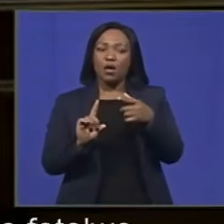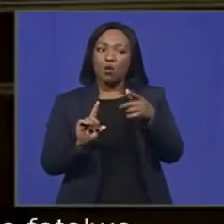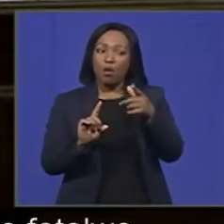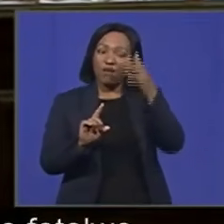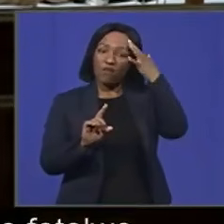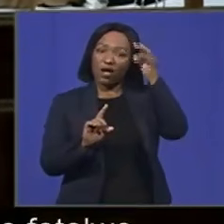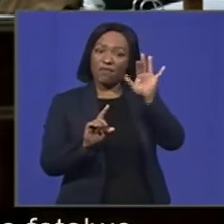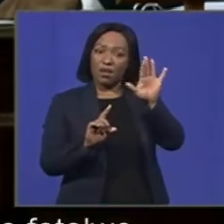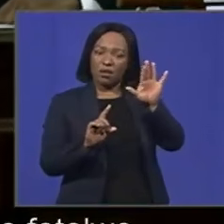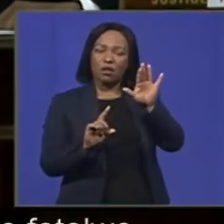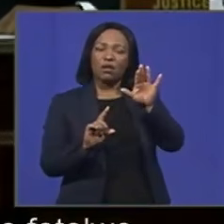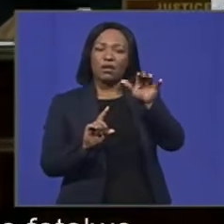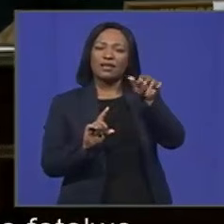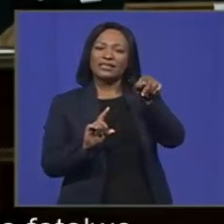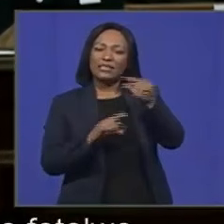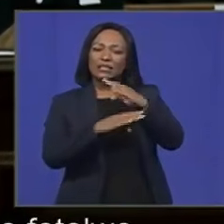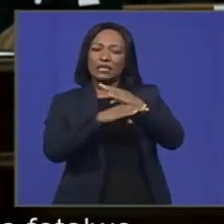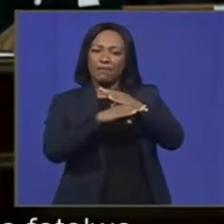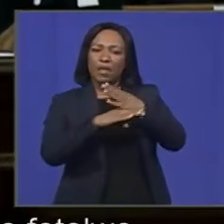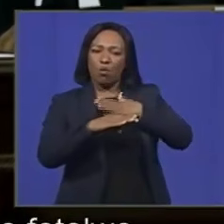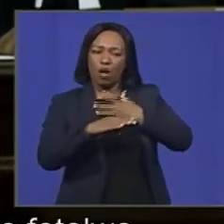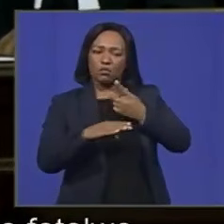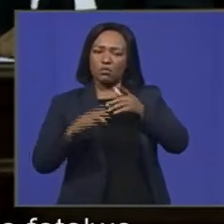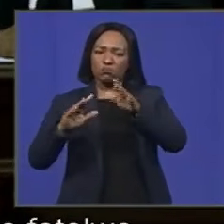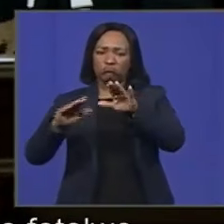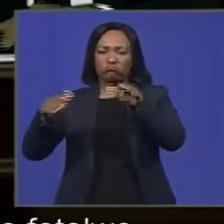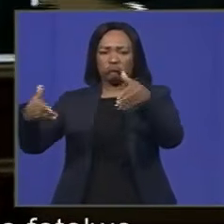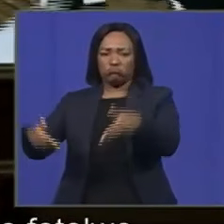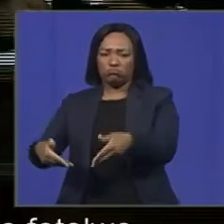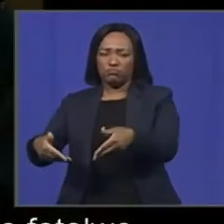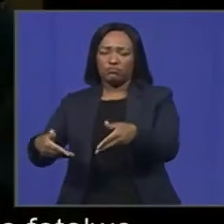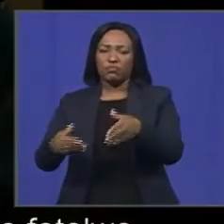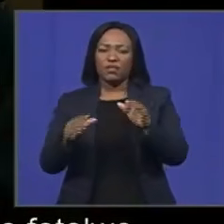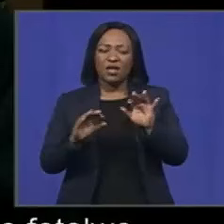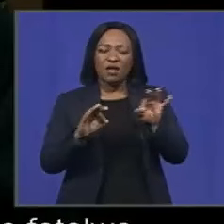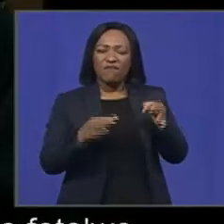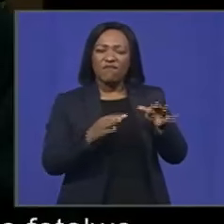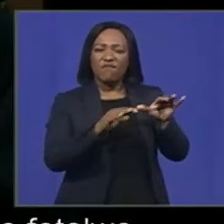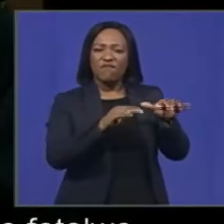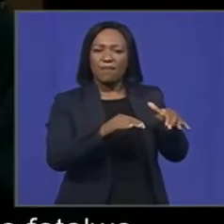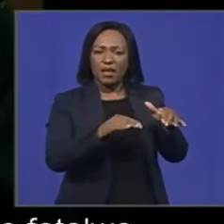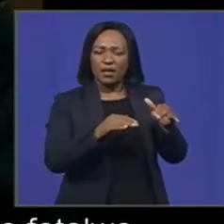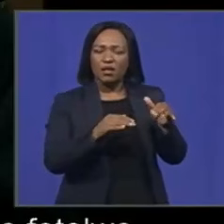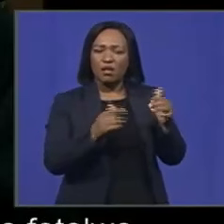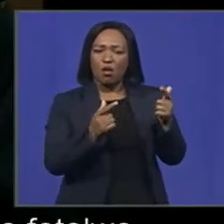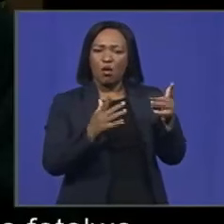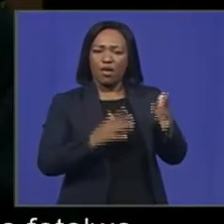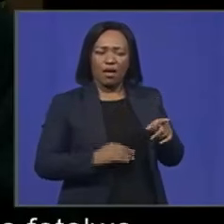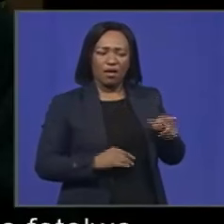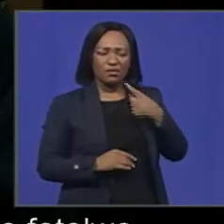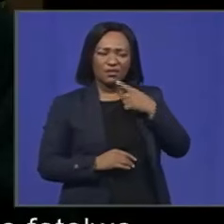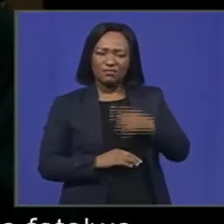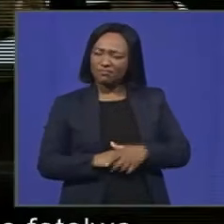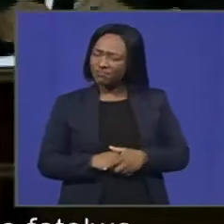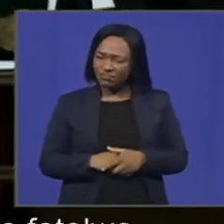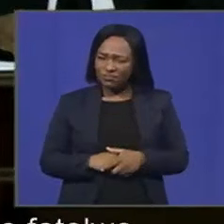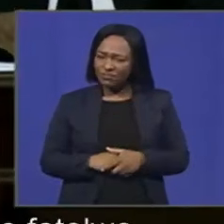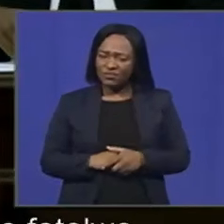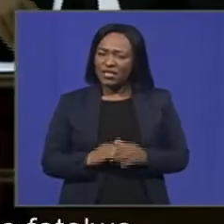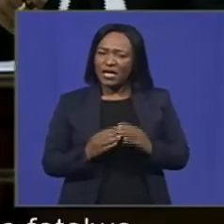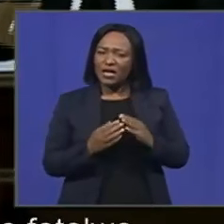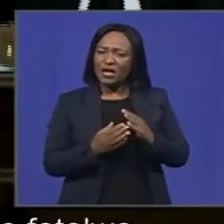boloka. Mme go ya ka mmueledi wa ba lelapa la ga Lungu seo ke go nyatsa le go gata ka ditshwanelo tsa motlholagadi.